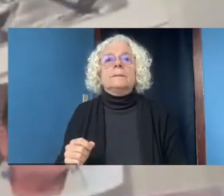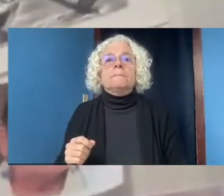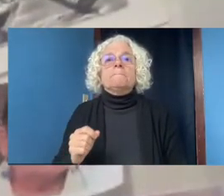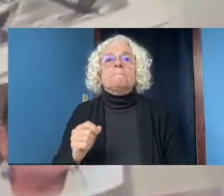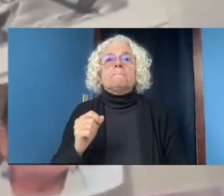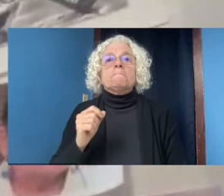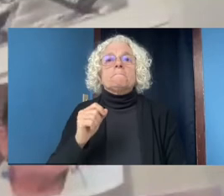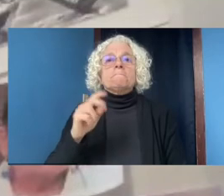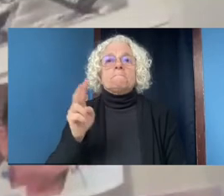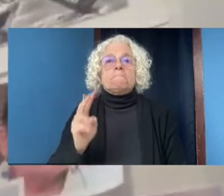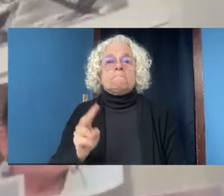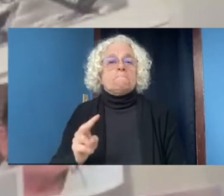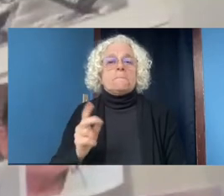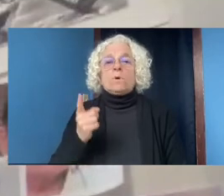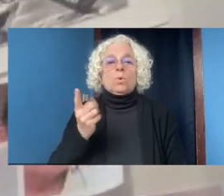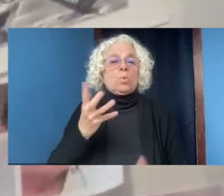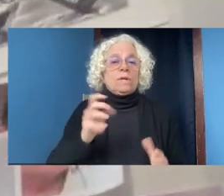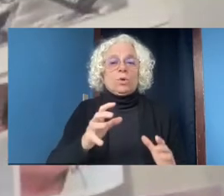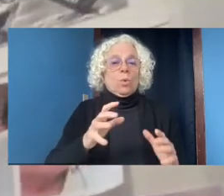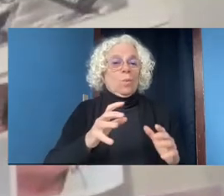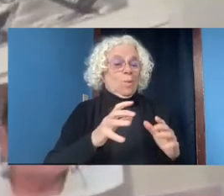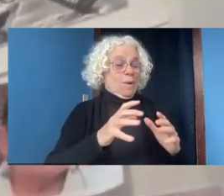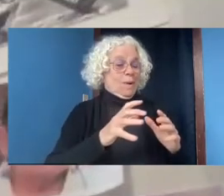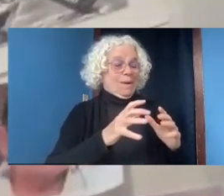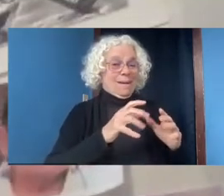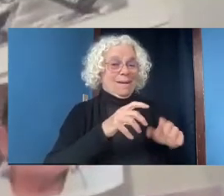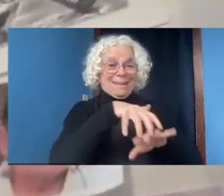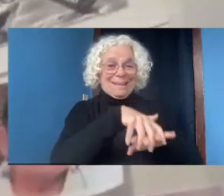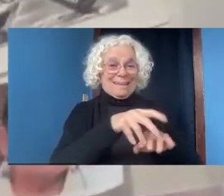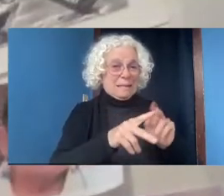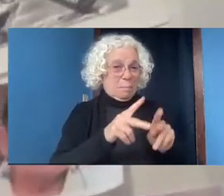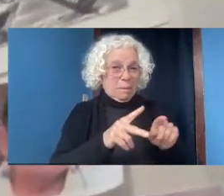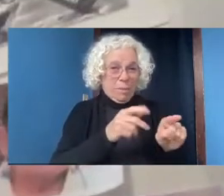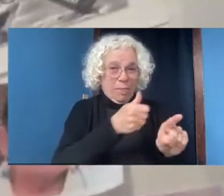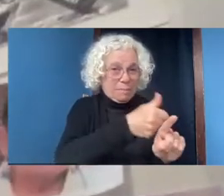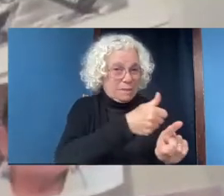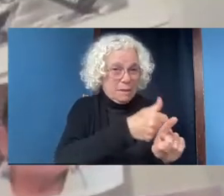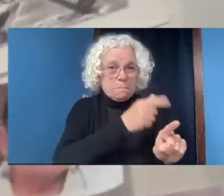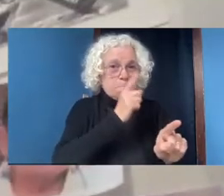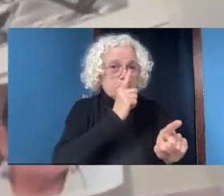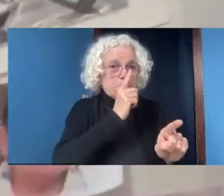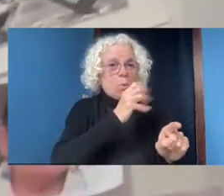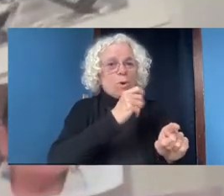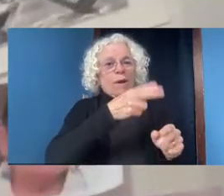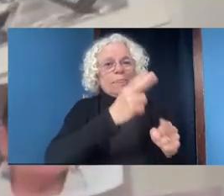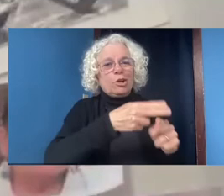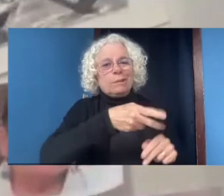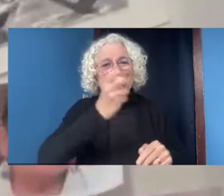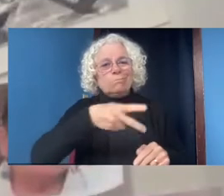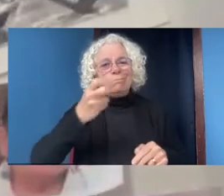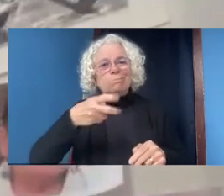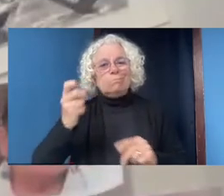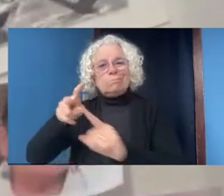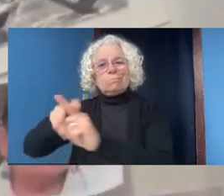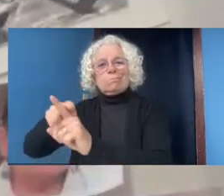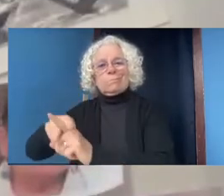machines, cities, products, buildings from the living people." Okay.